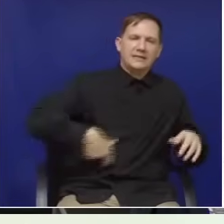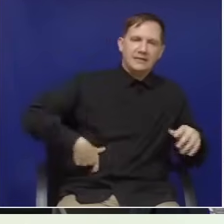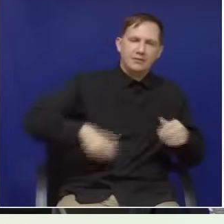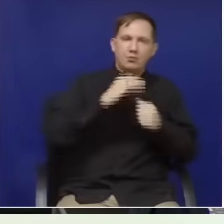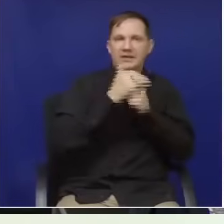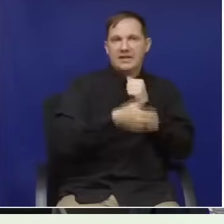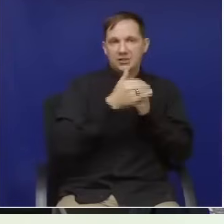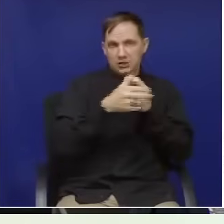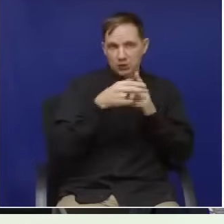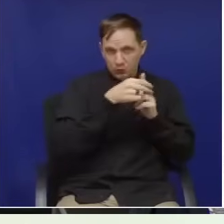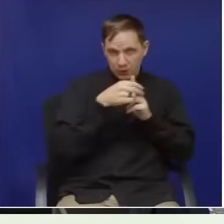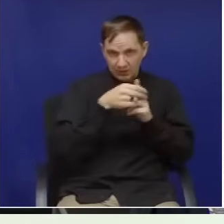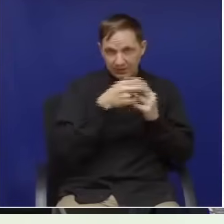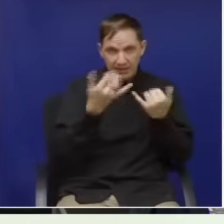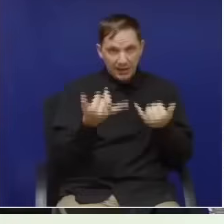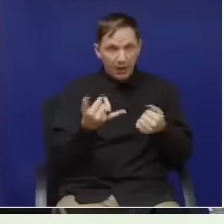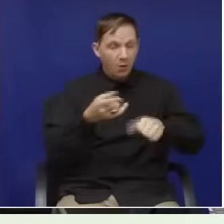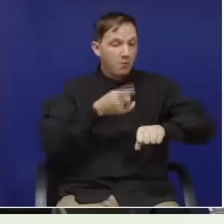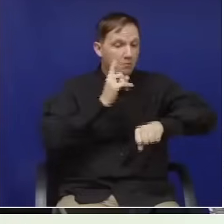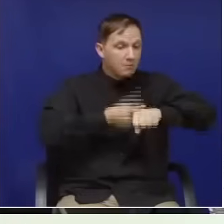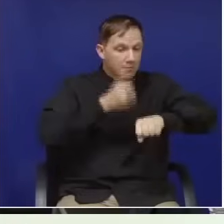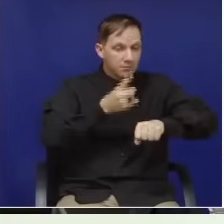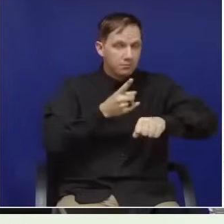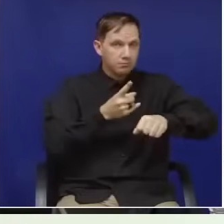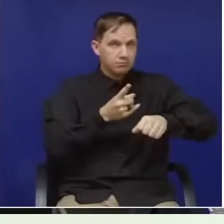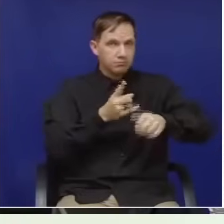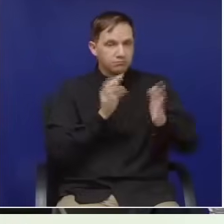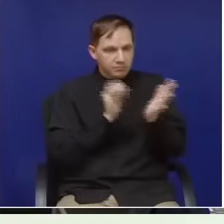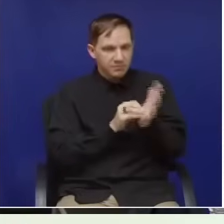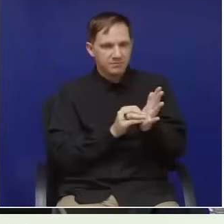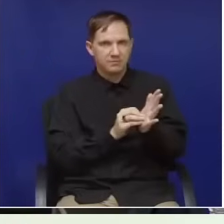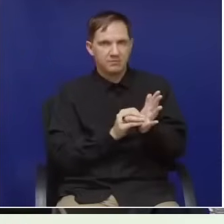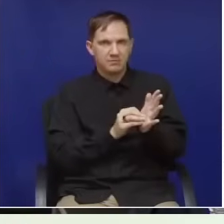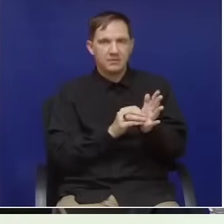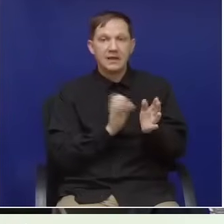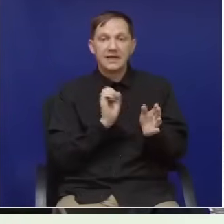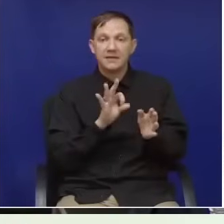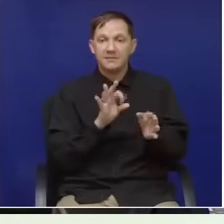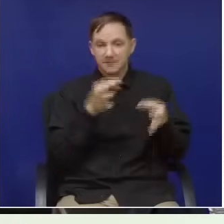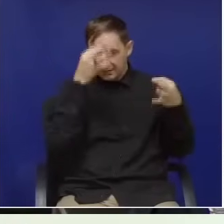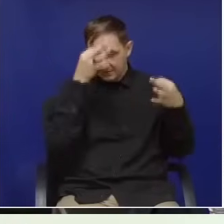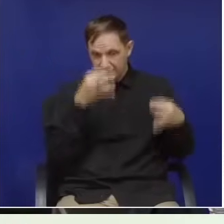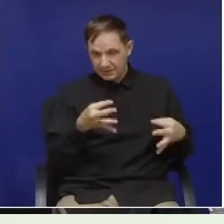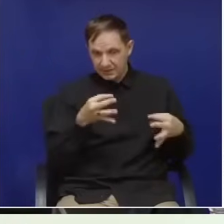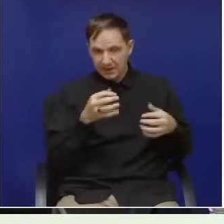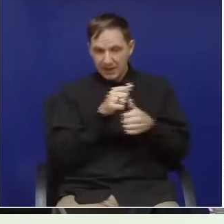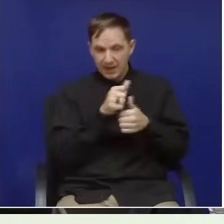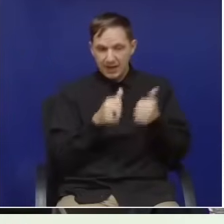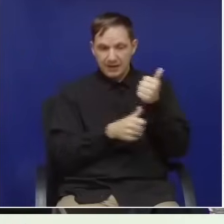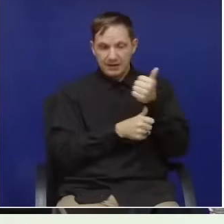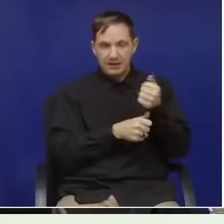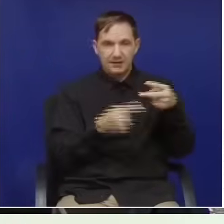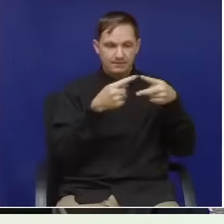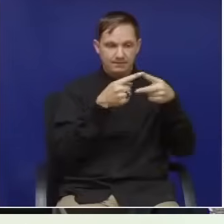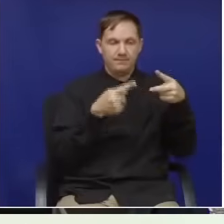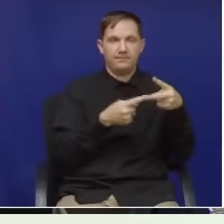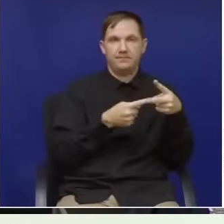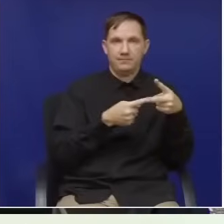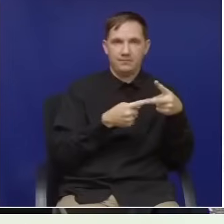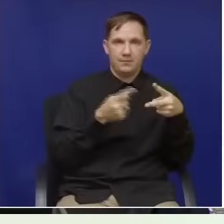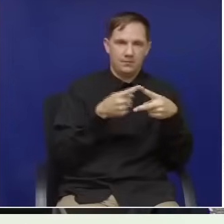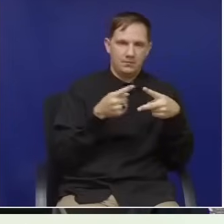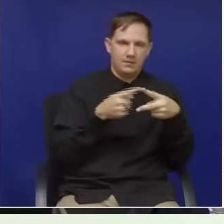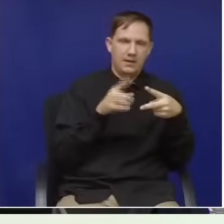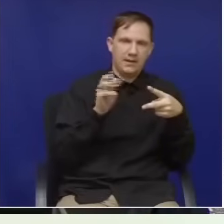accountability mechanisms are in place regarding leadership decisions taken under Major General Wally Rueda? And how does